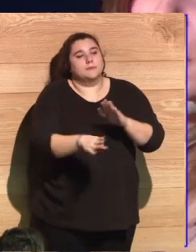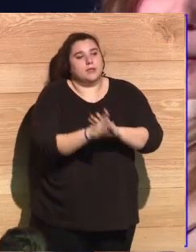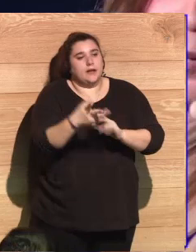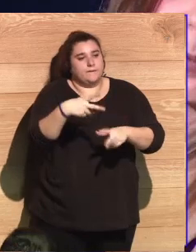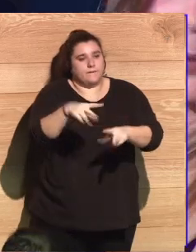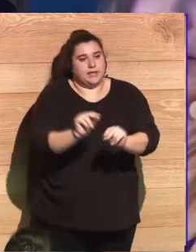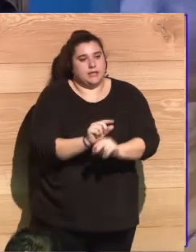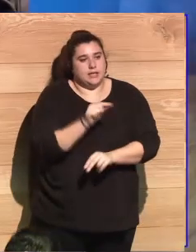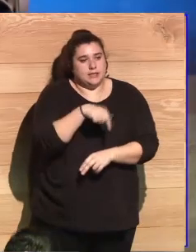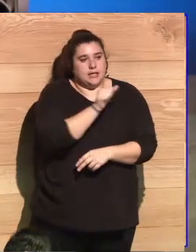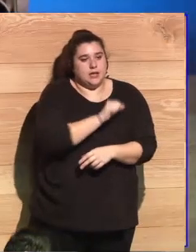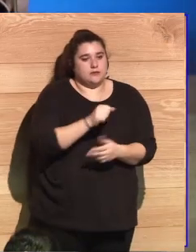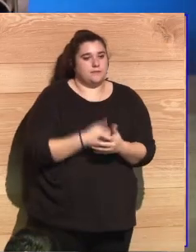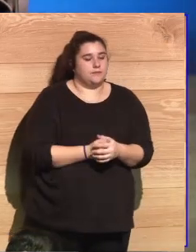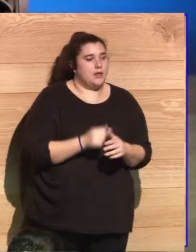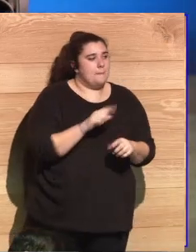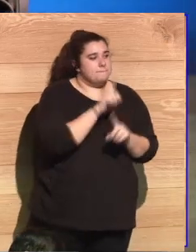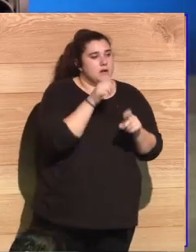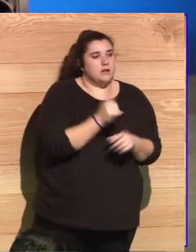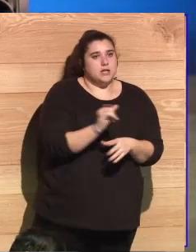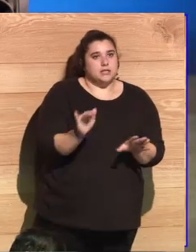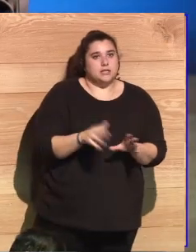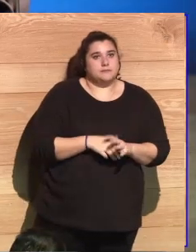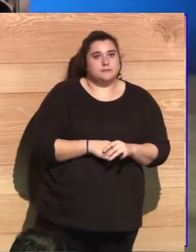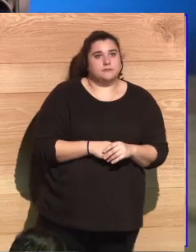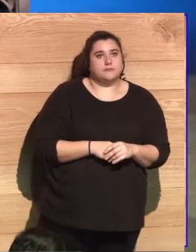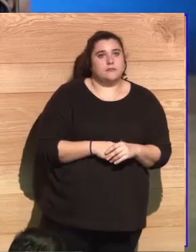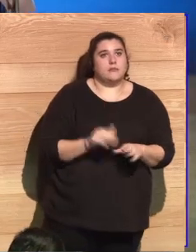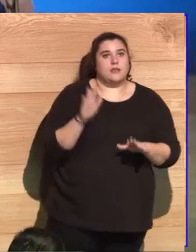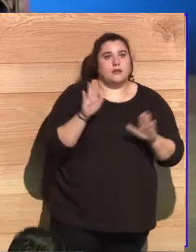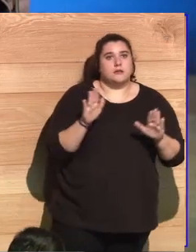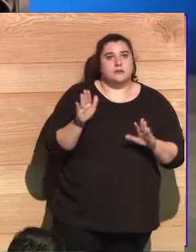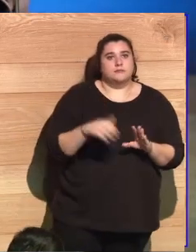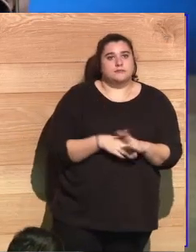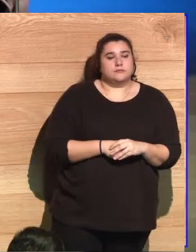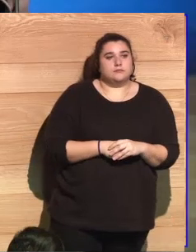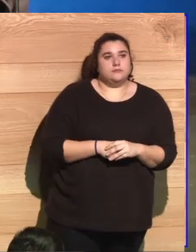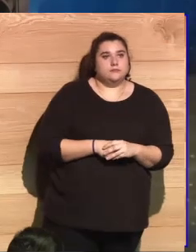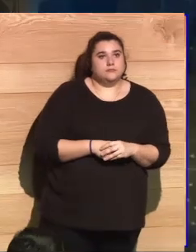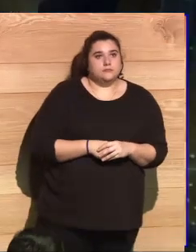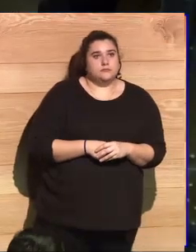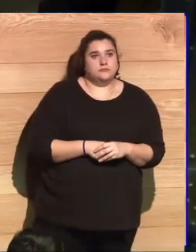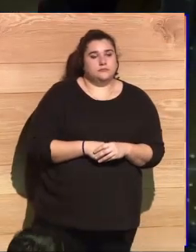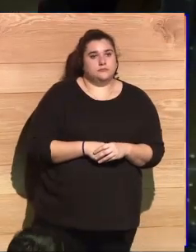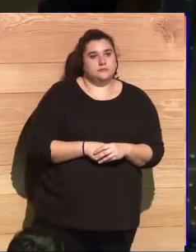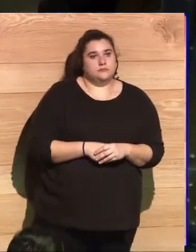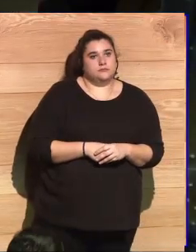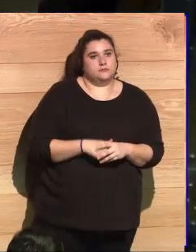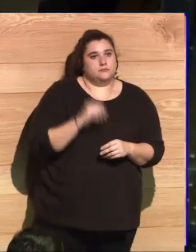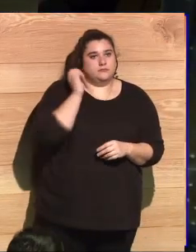Sigue sin haber ninguna pregunta. So, do we have any questions from the audience? Okay, we have some brave people here.